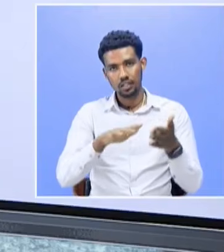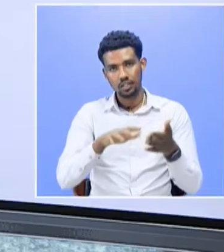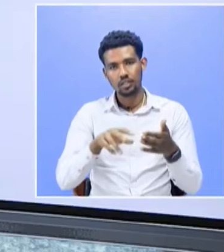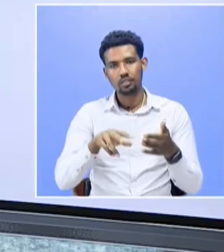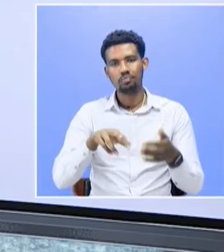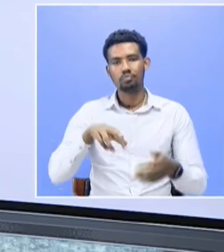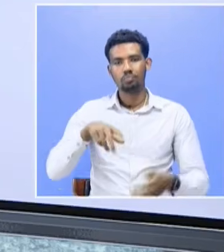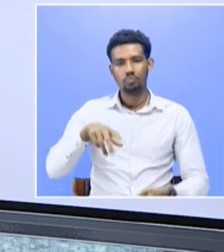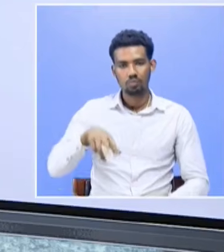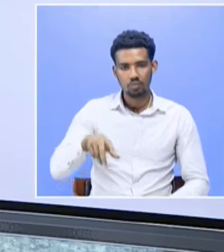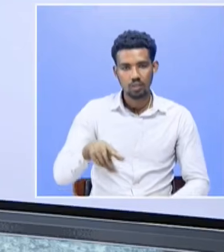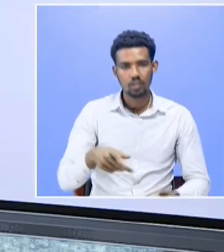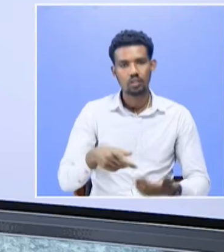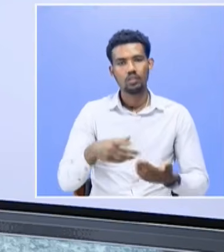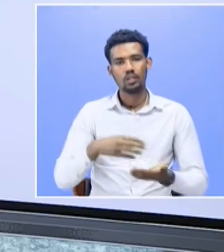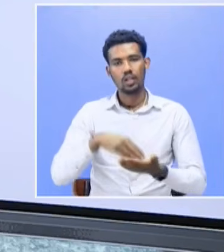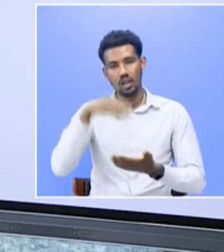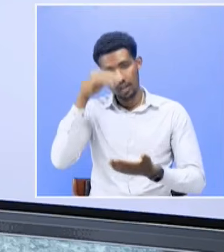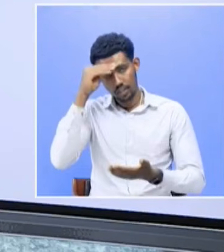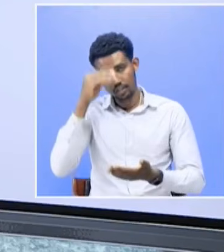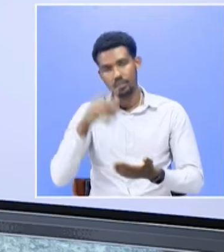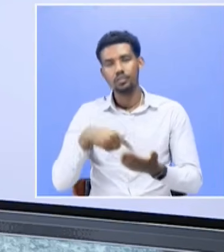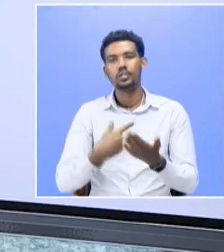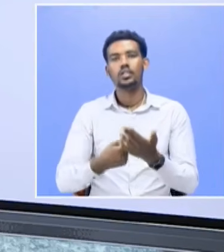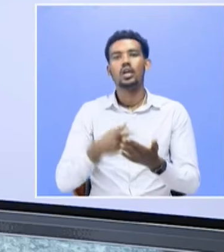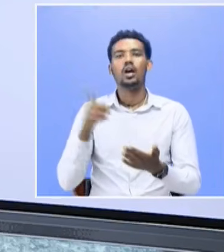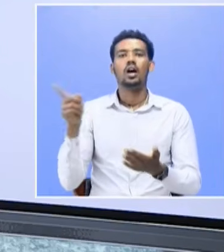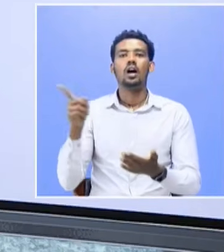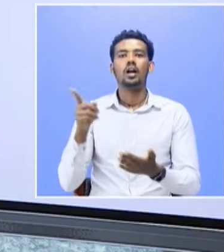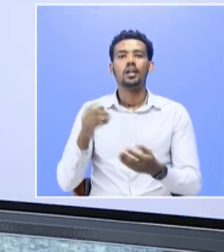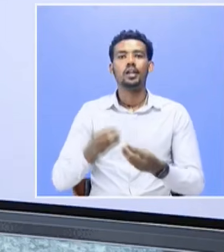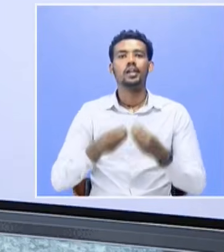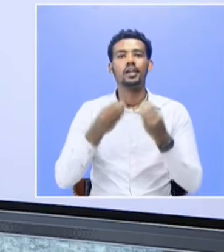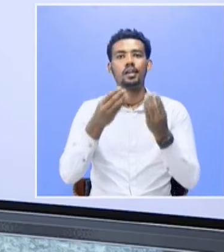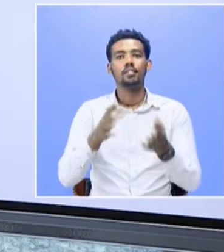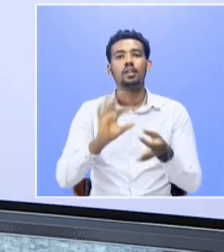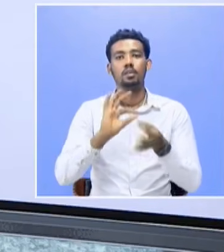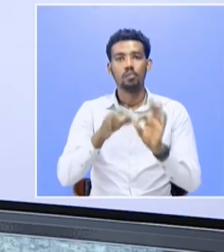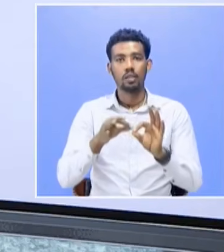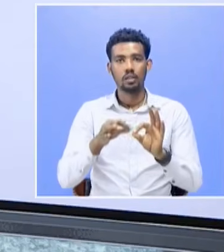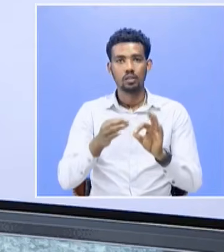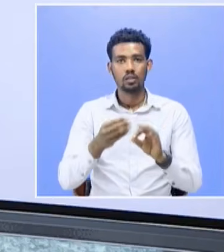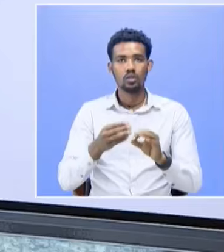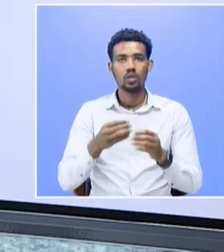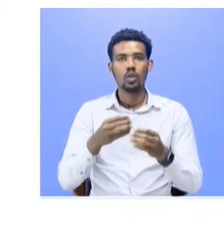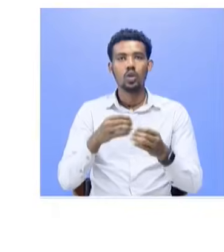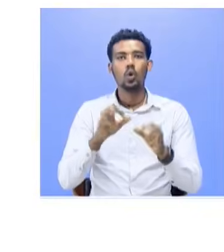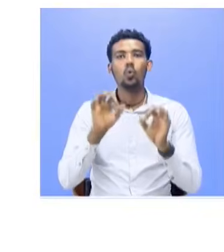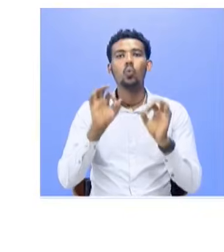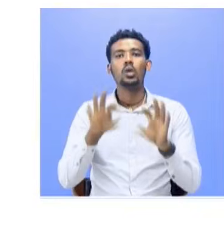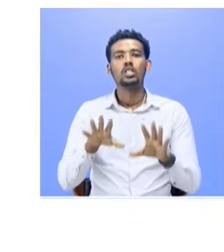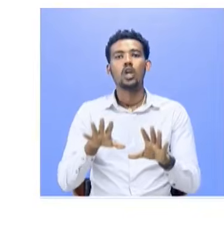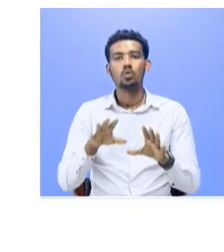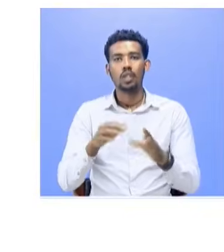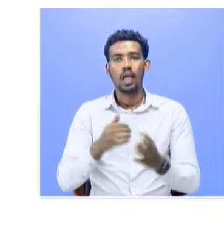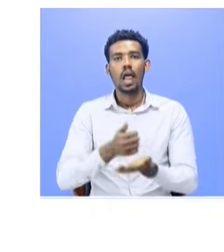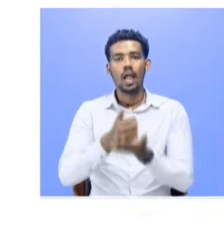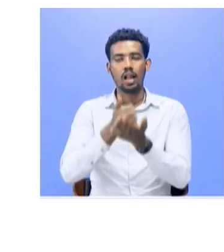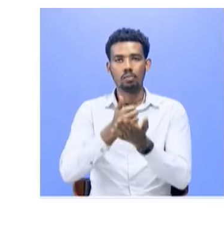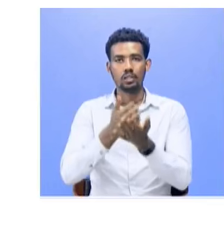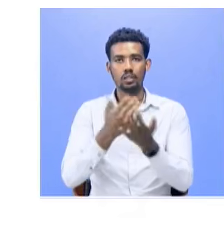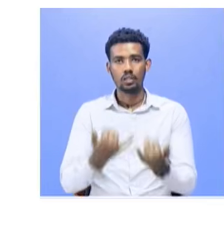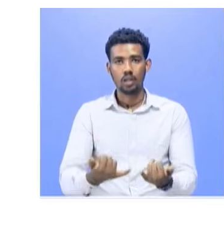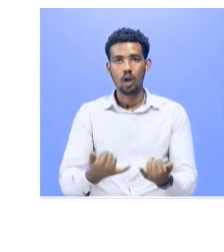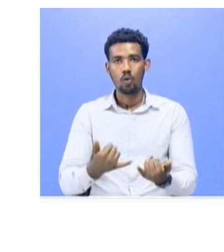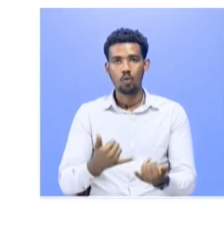verbs. They can give meaning without helping verbs. When we come to here, helping